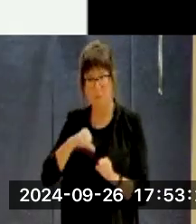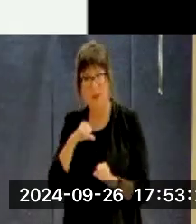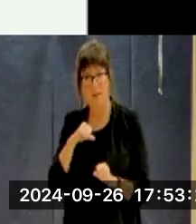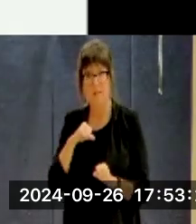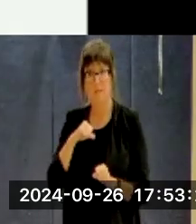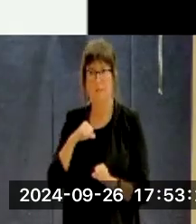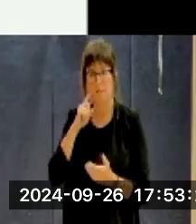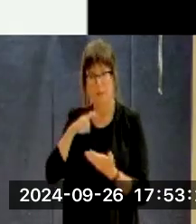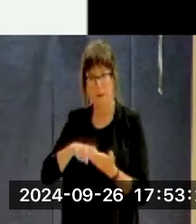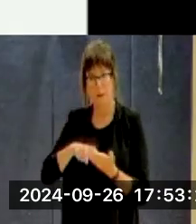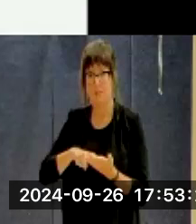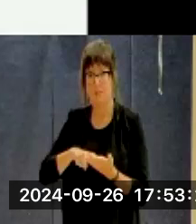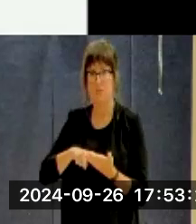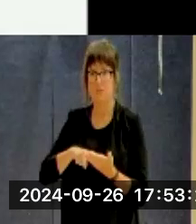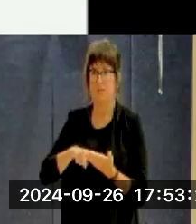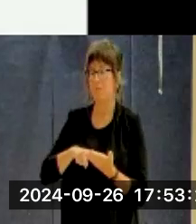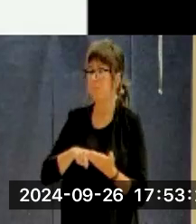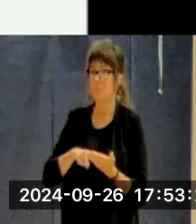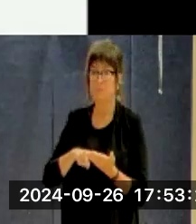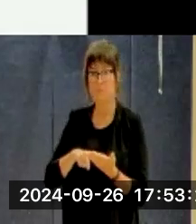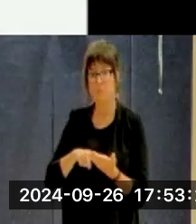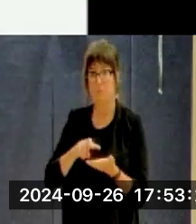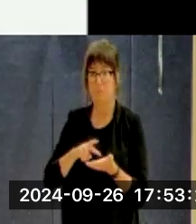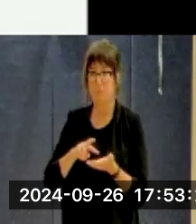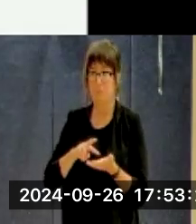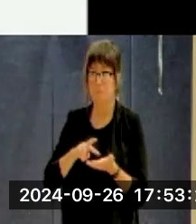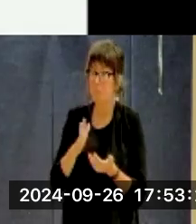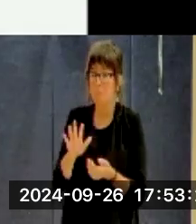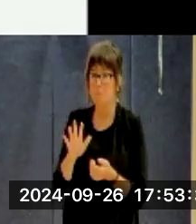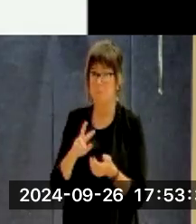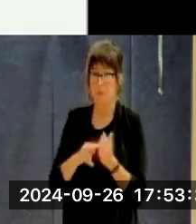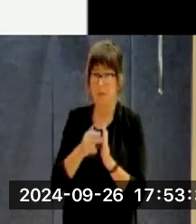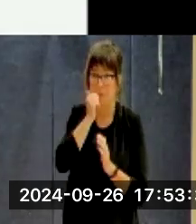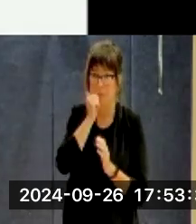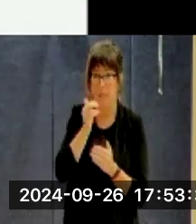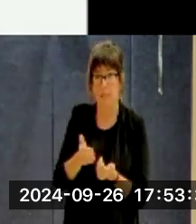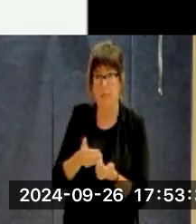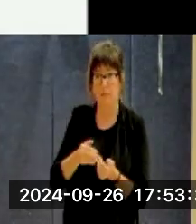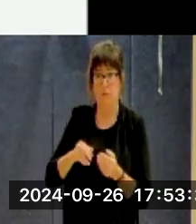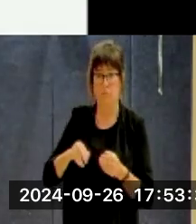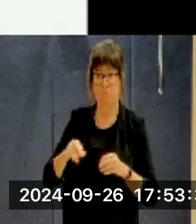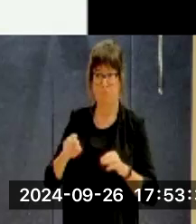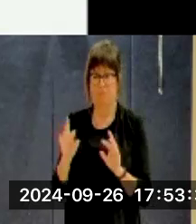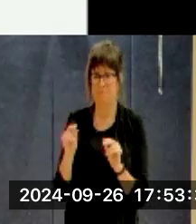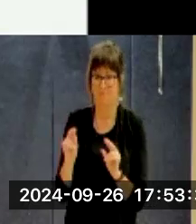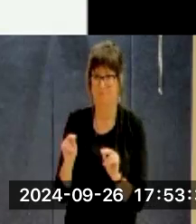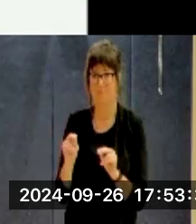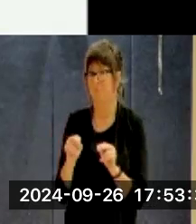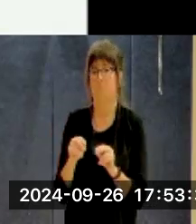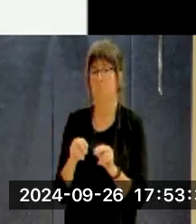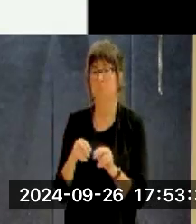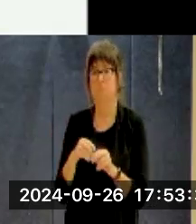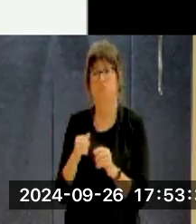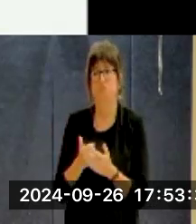and acknowledging that that doesn't mean every day is easy. That doesn't mean um, everything's smooth sailing,